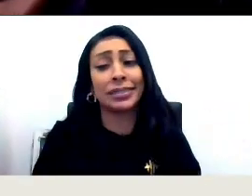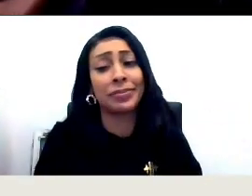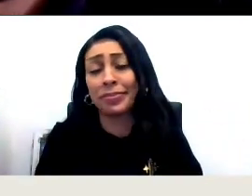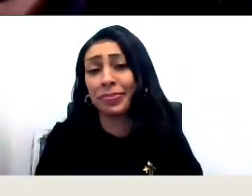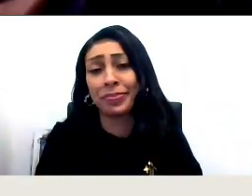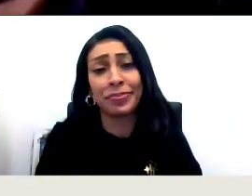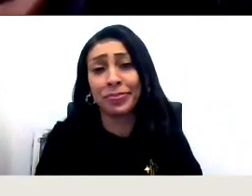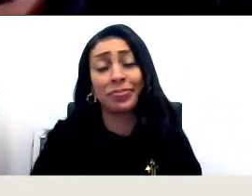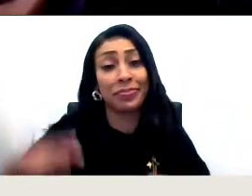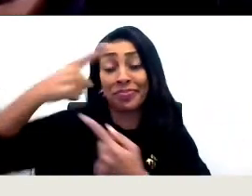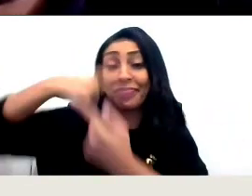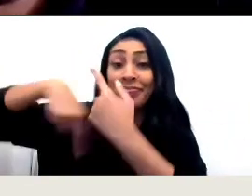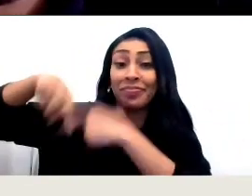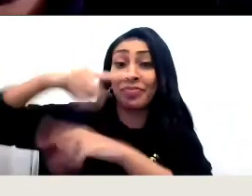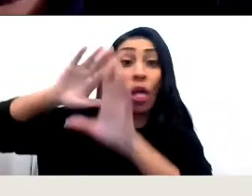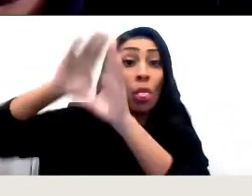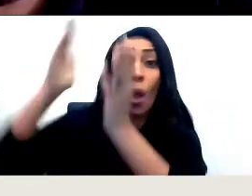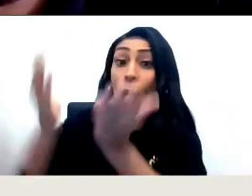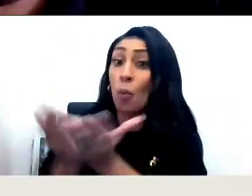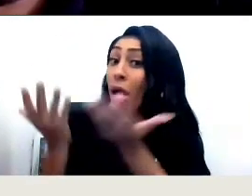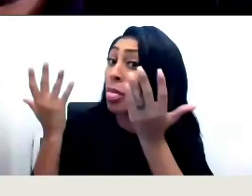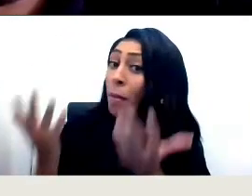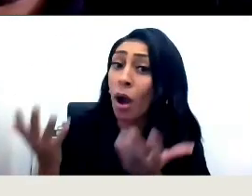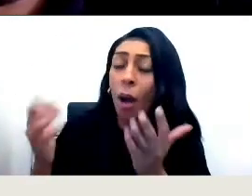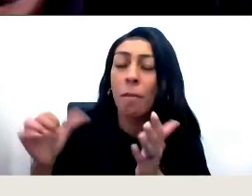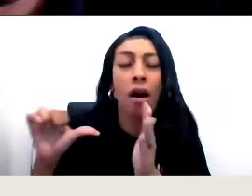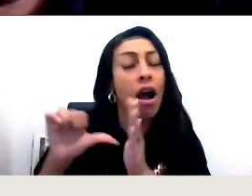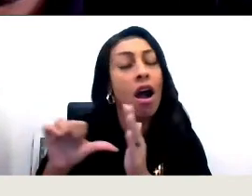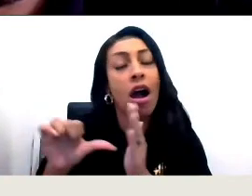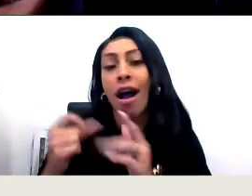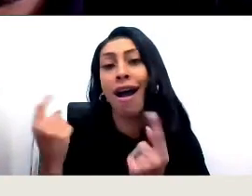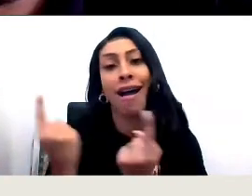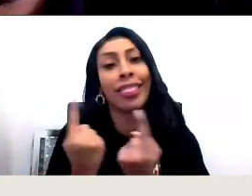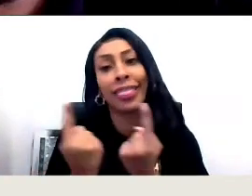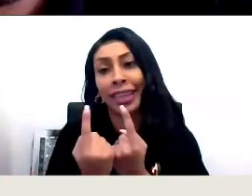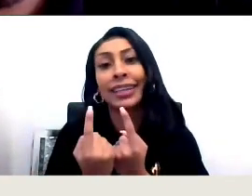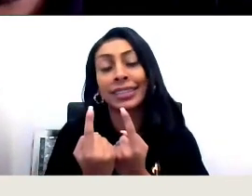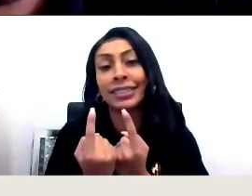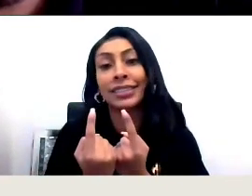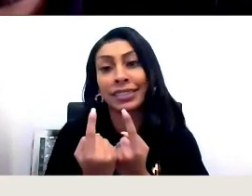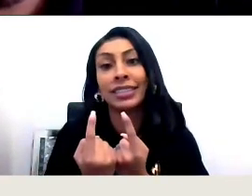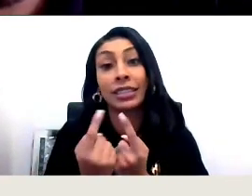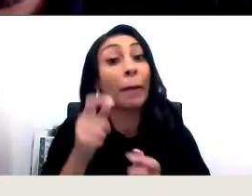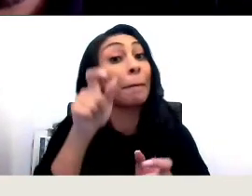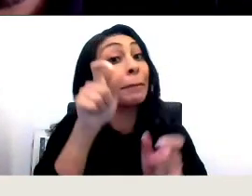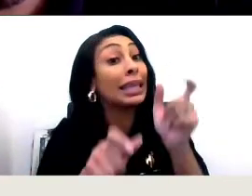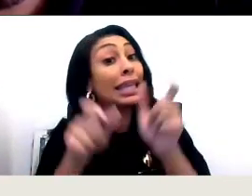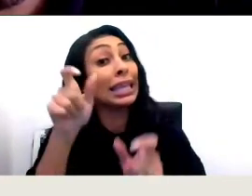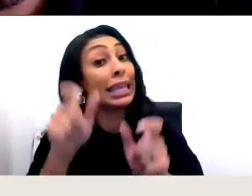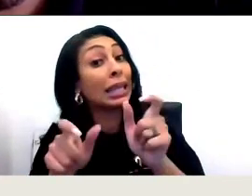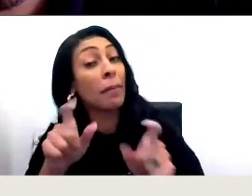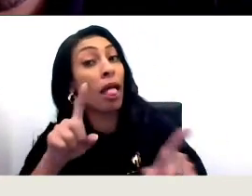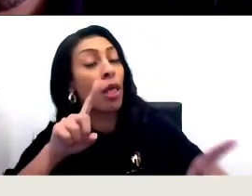of the world at the minute. I think one of the really hard things is the people who are